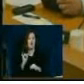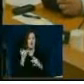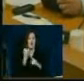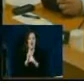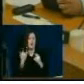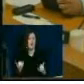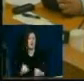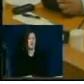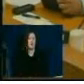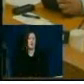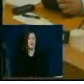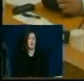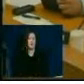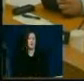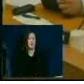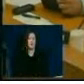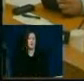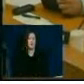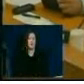now.